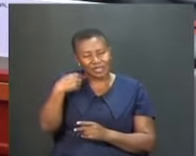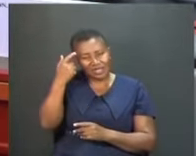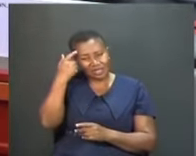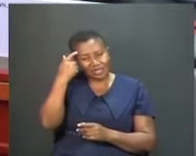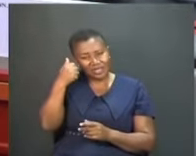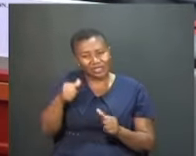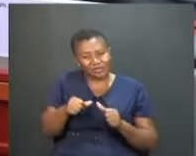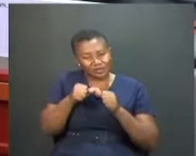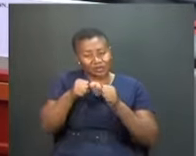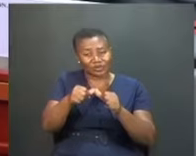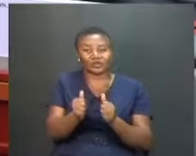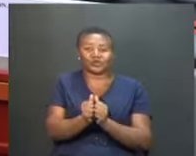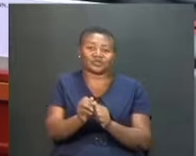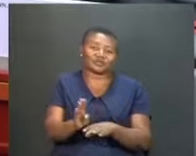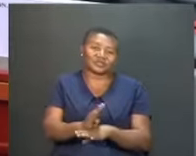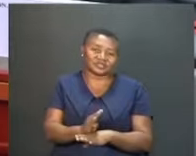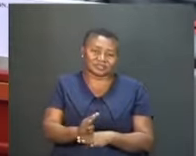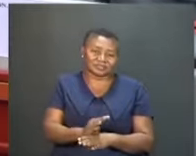proceed.